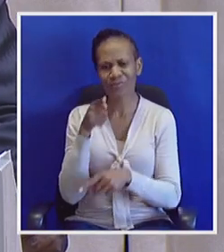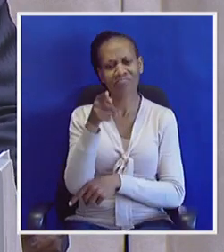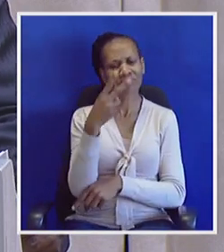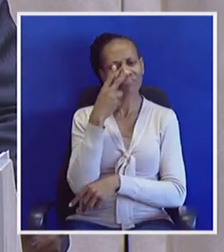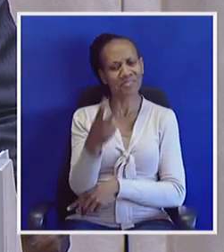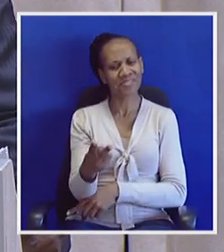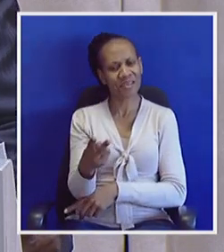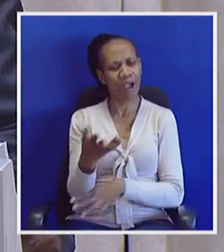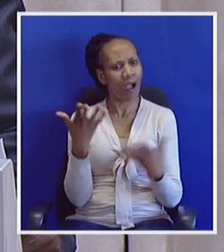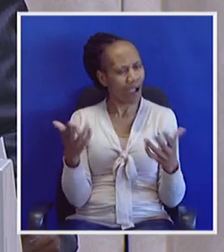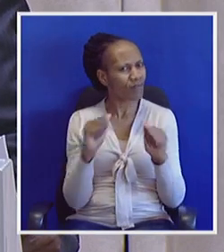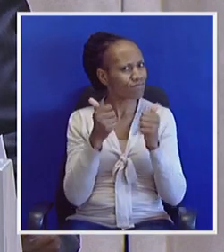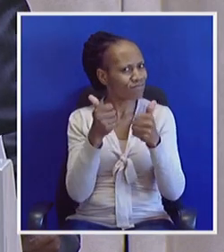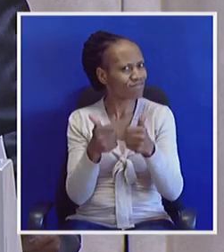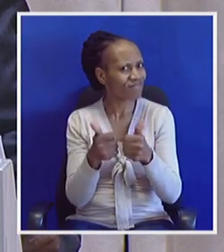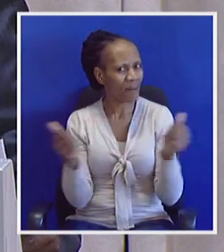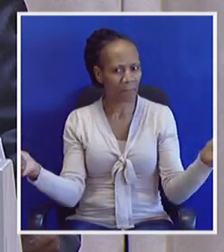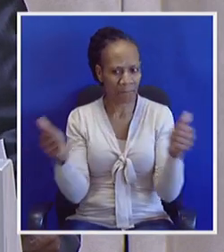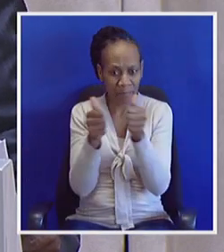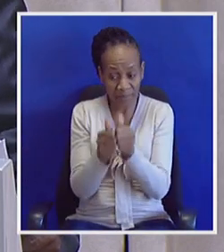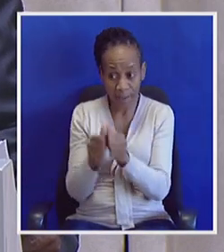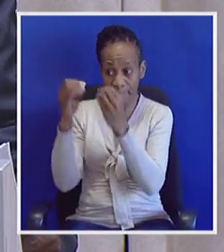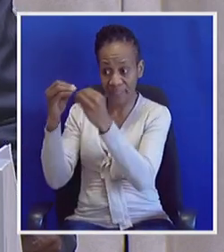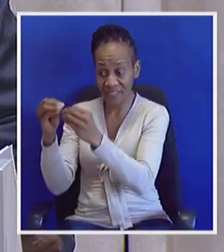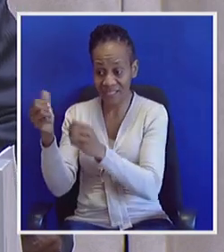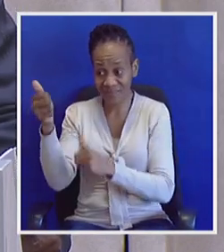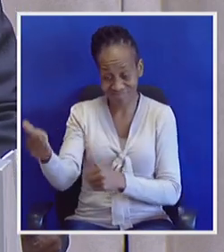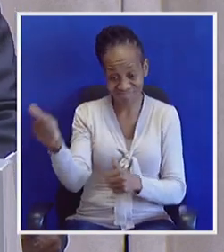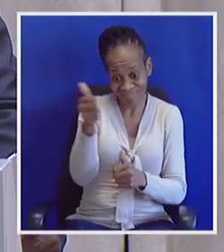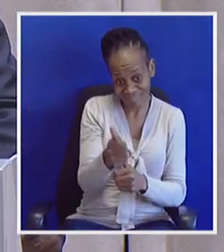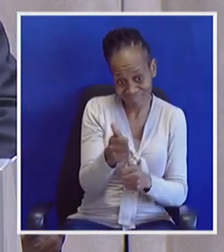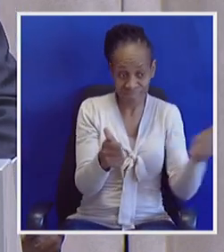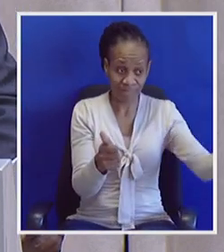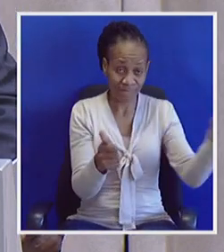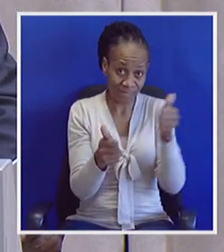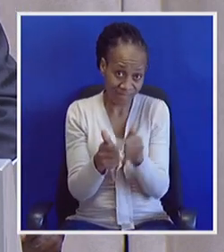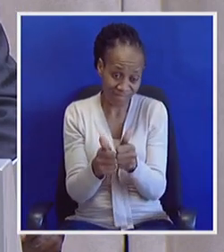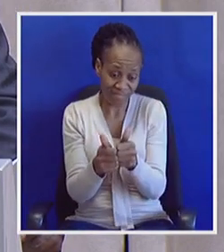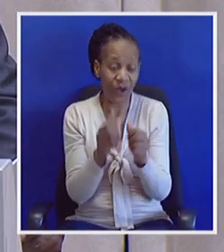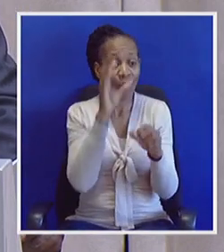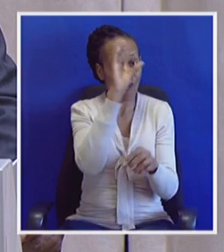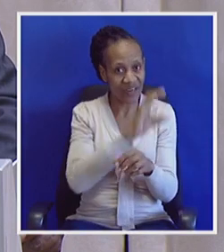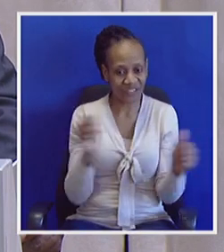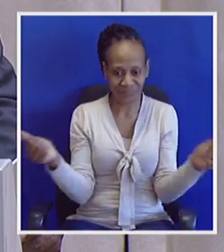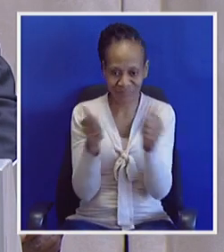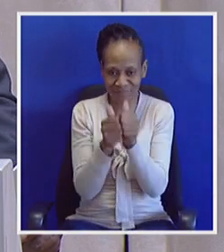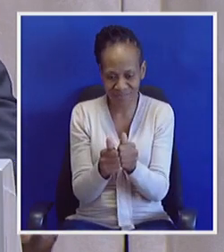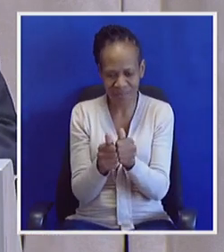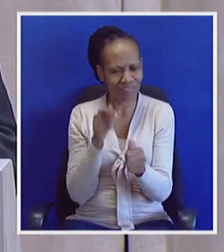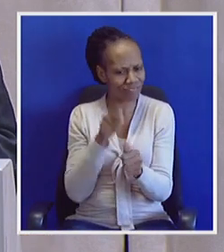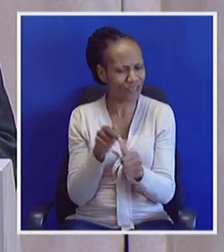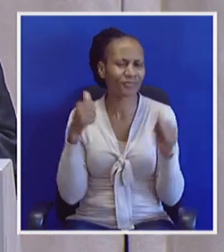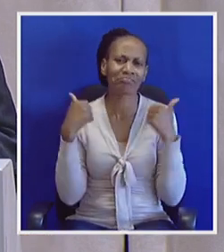the collaboration that can exist between industry and our colleges. There